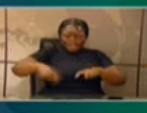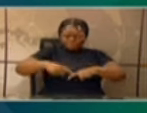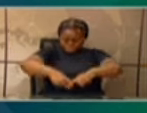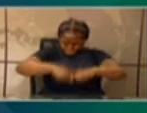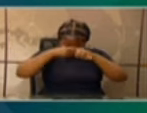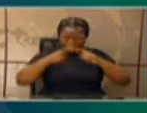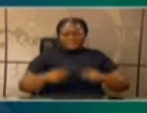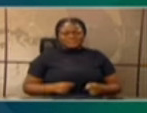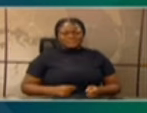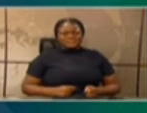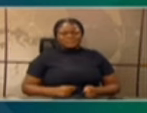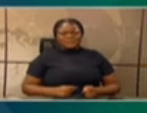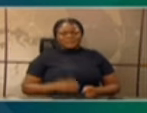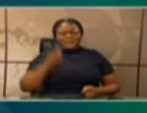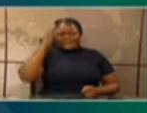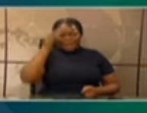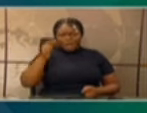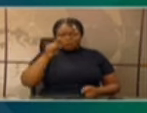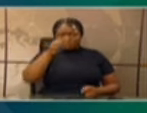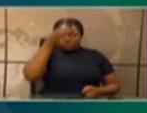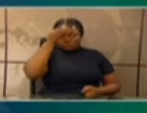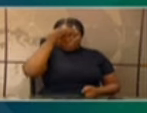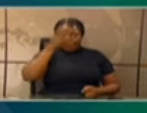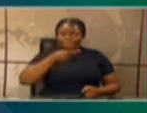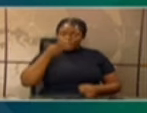ni suspende no.